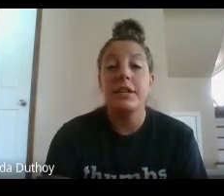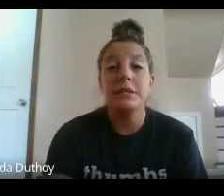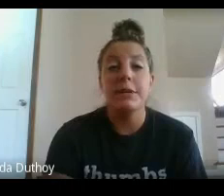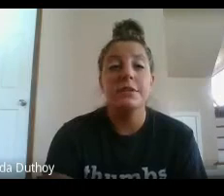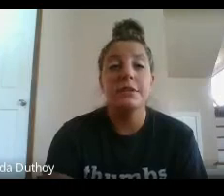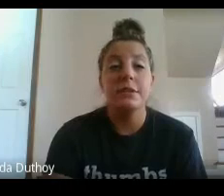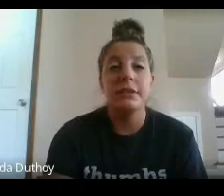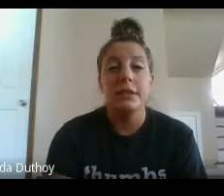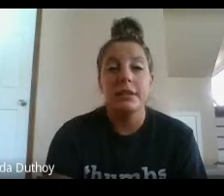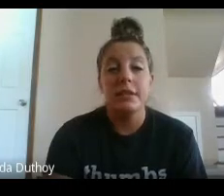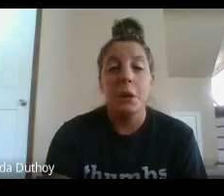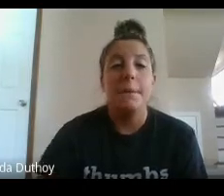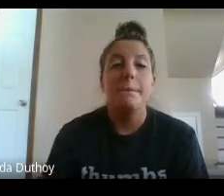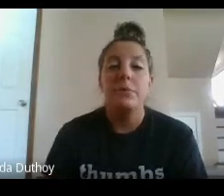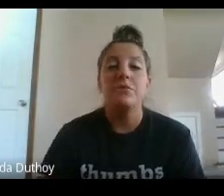Smallest finger style.